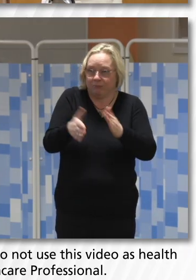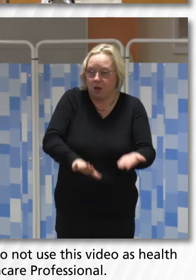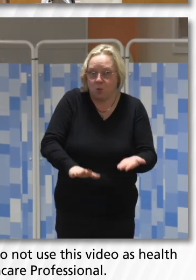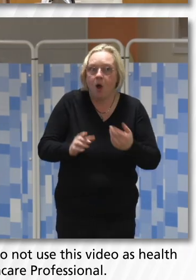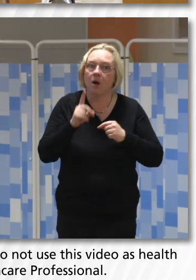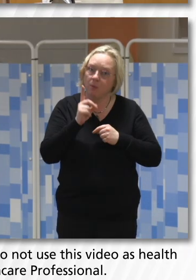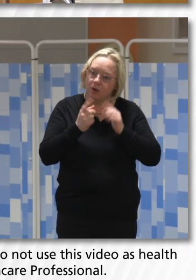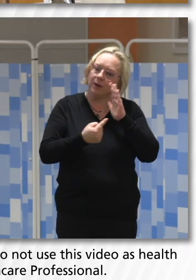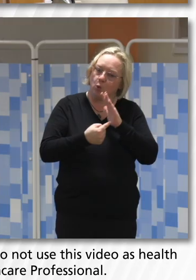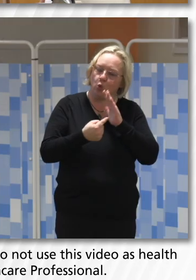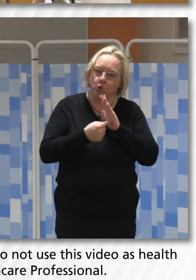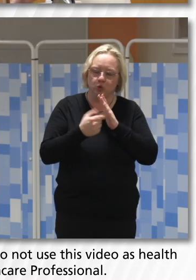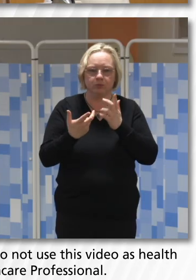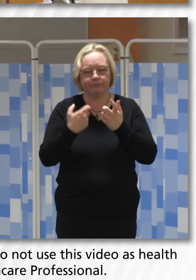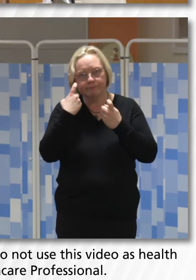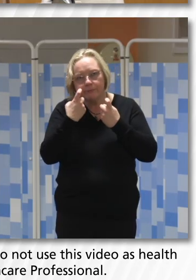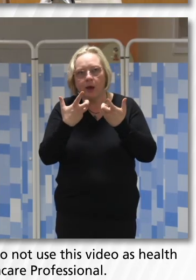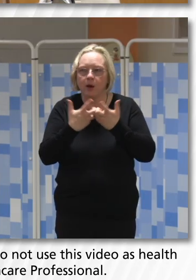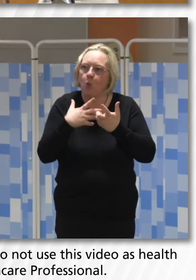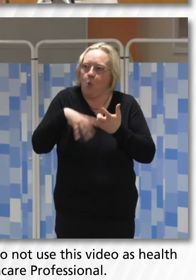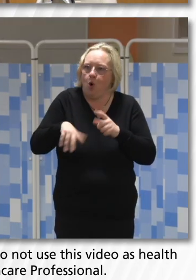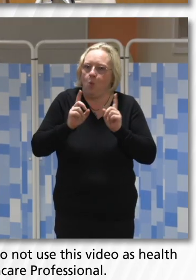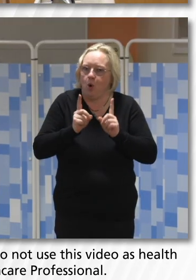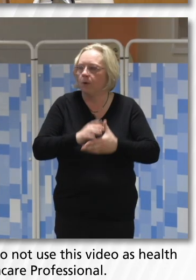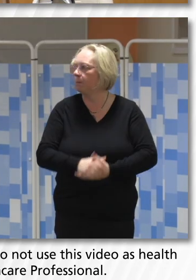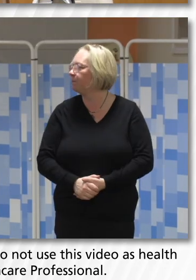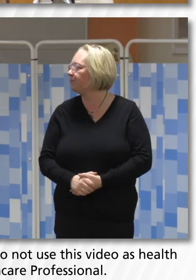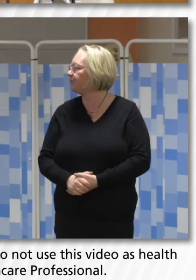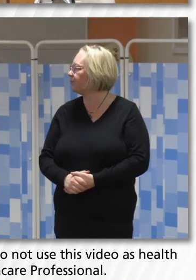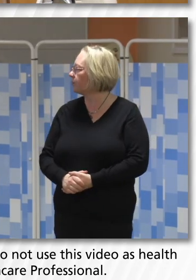looking after our patients.